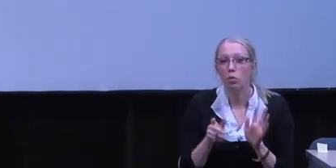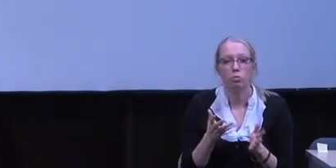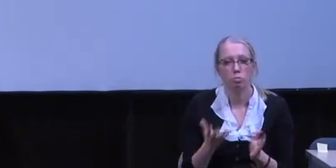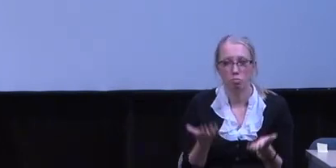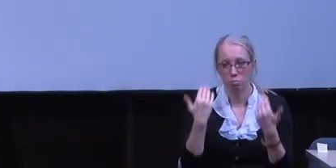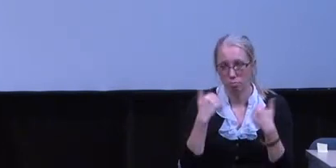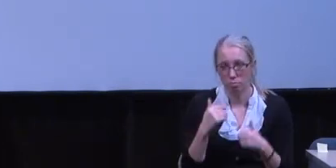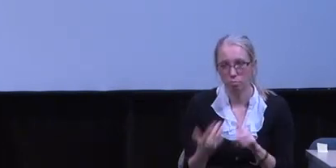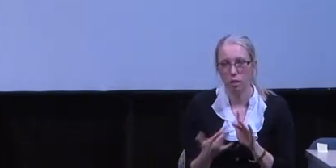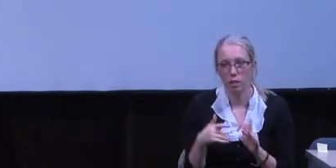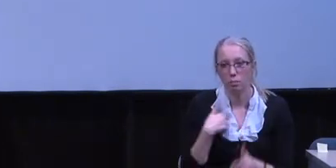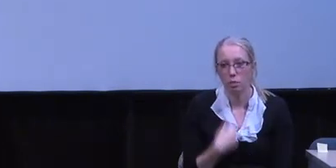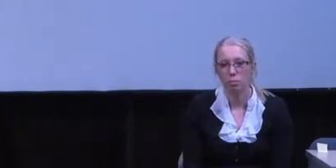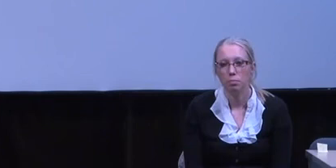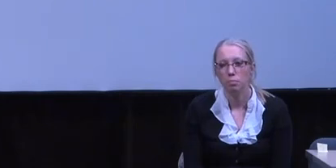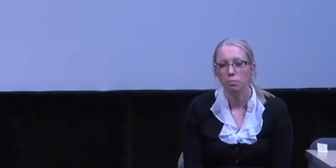have.